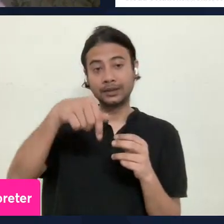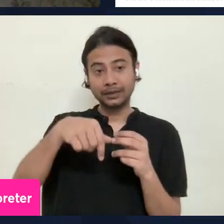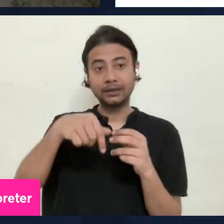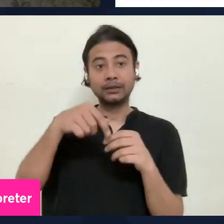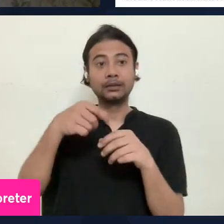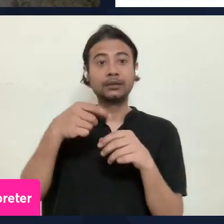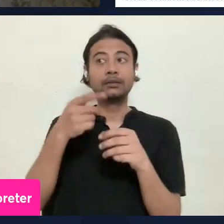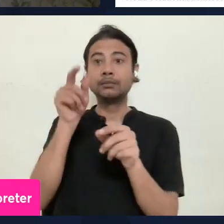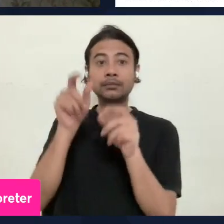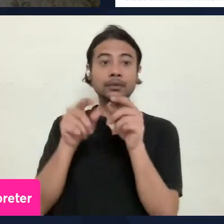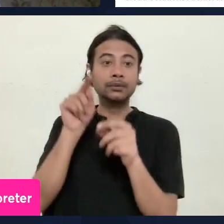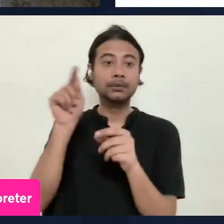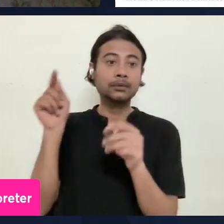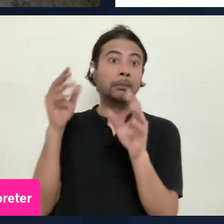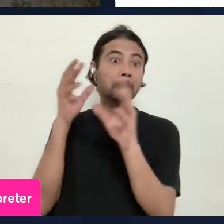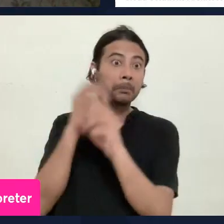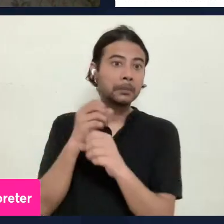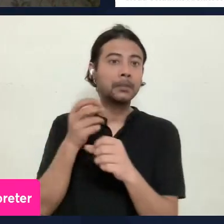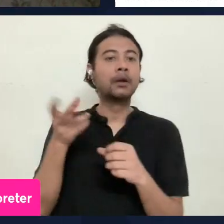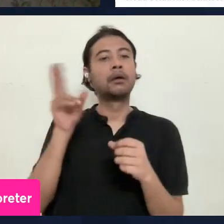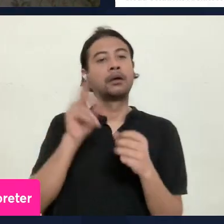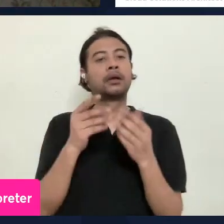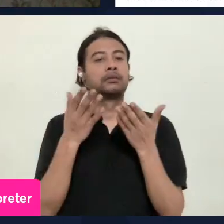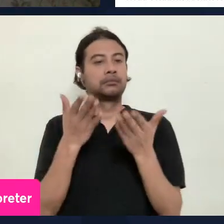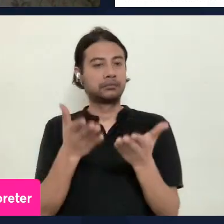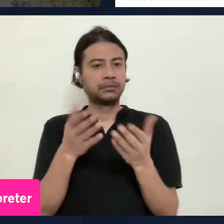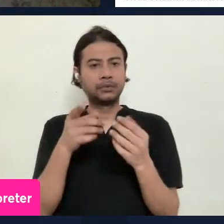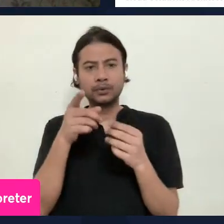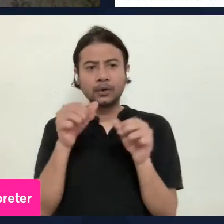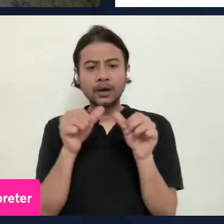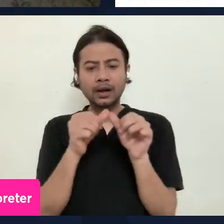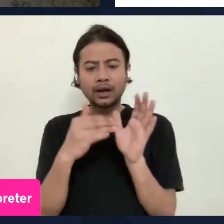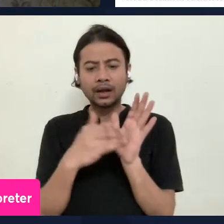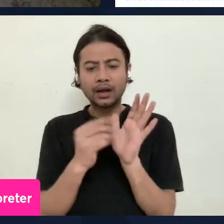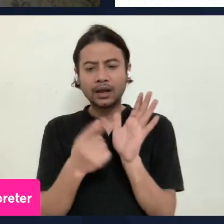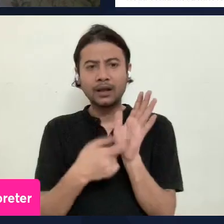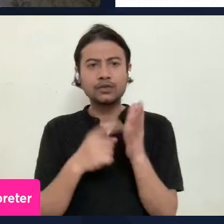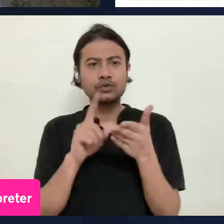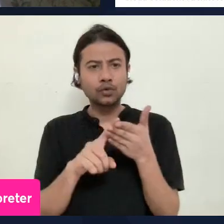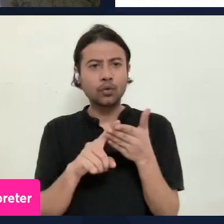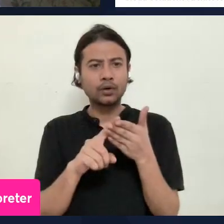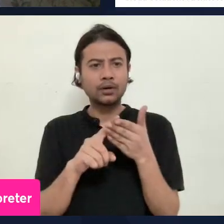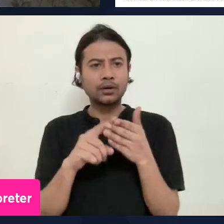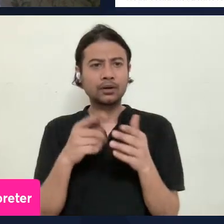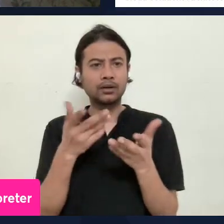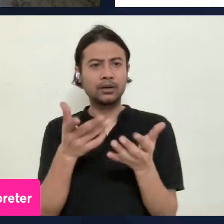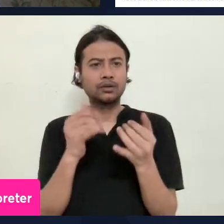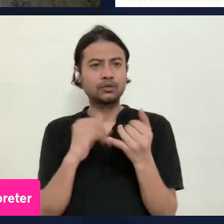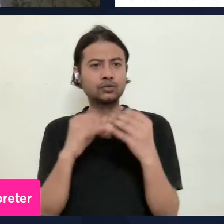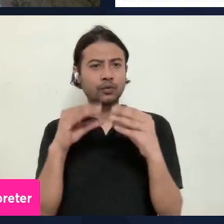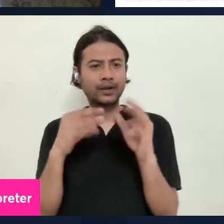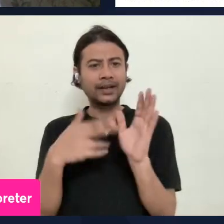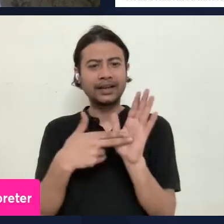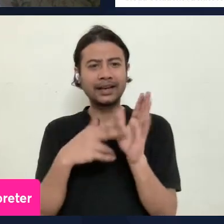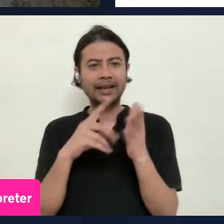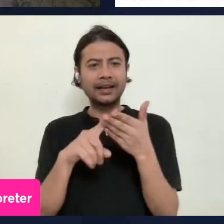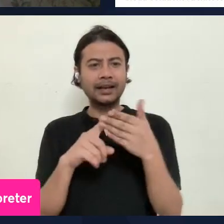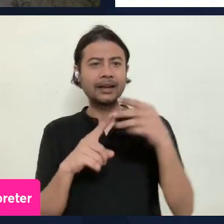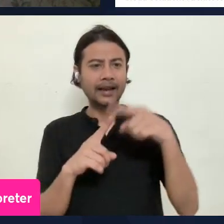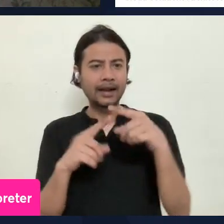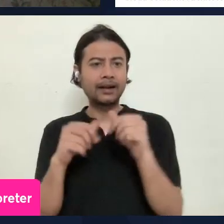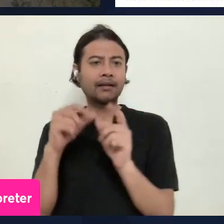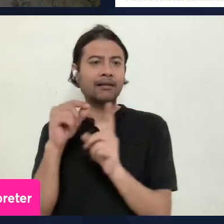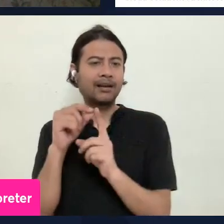give an overview of what is Azure NetApp Files, and if you can sort of help us that how does it help us